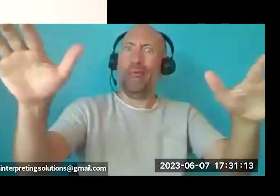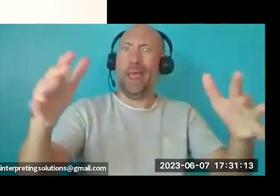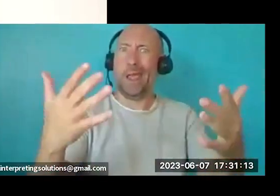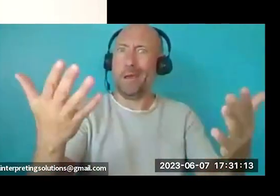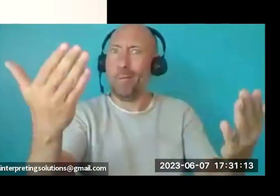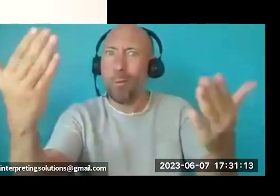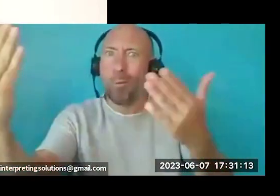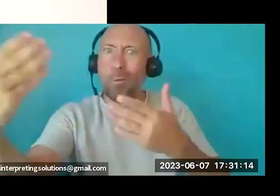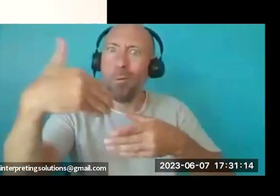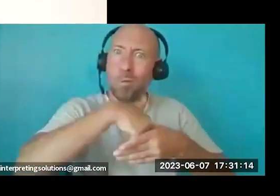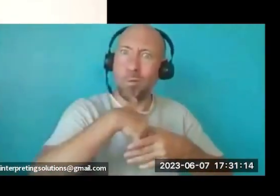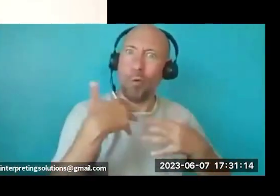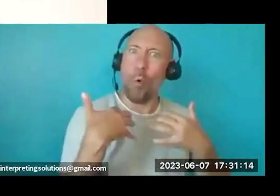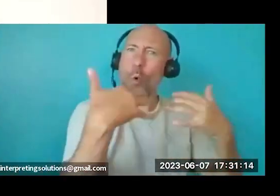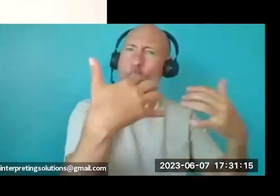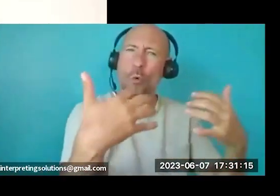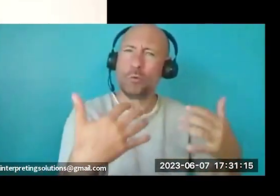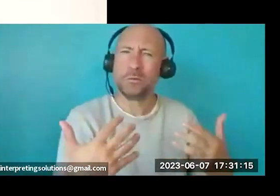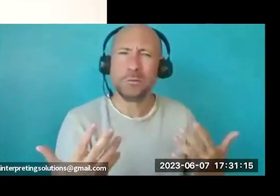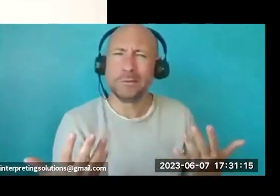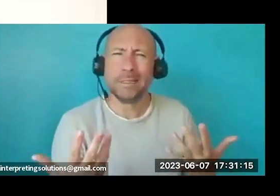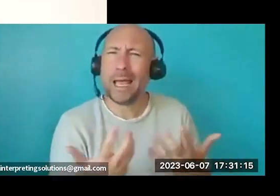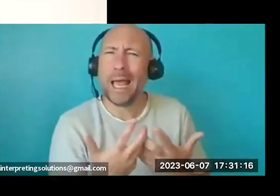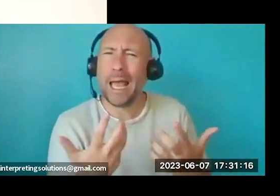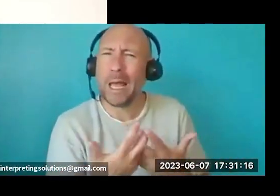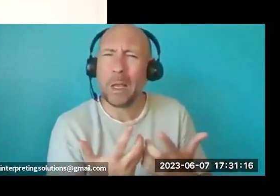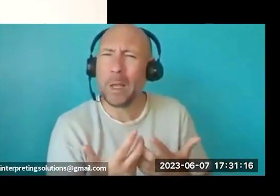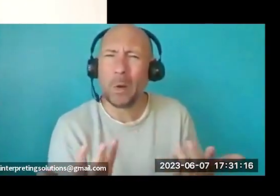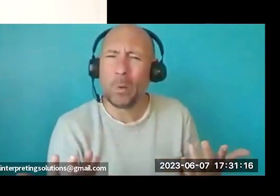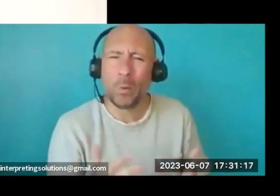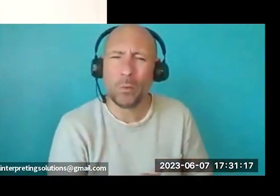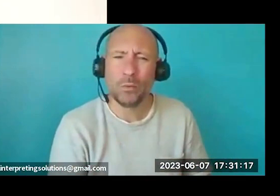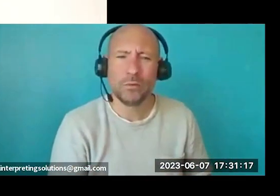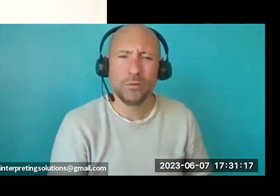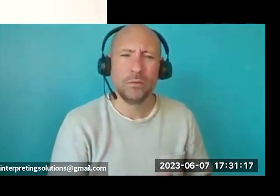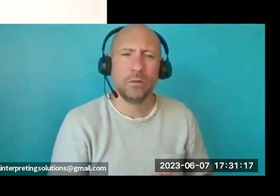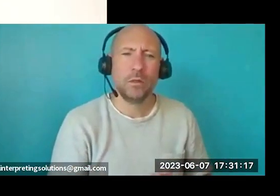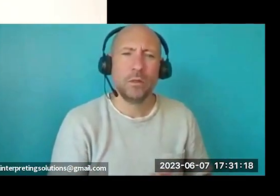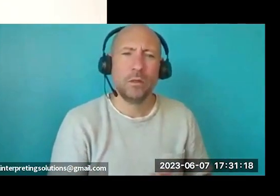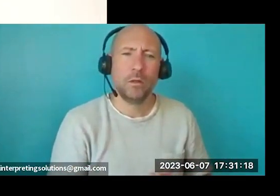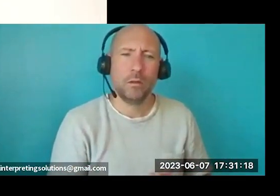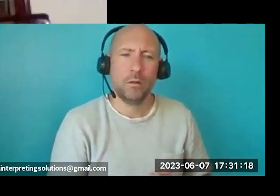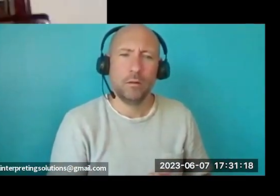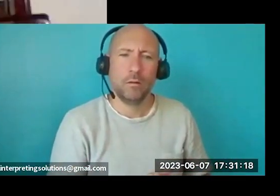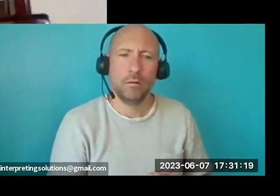Camilla or Giuseppe or Lily, who wishes to answer?